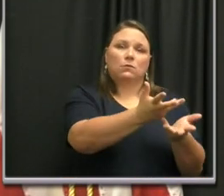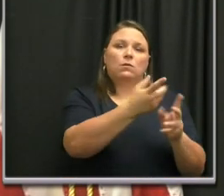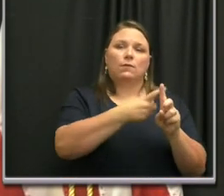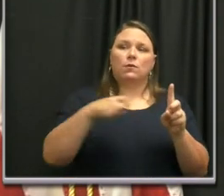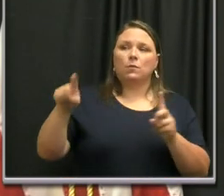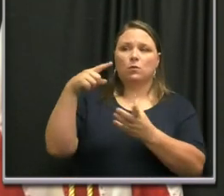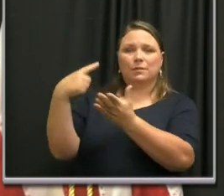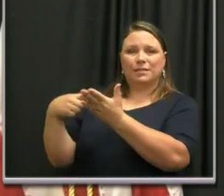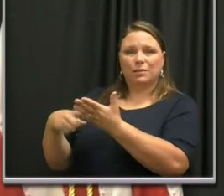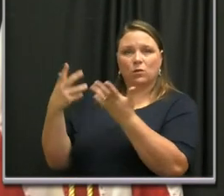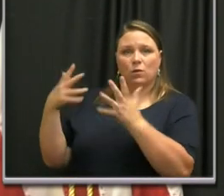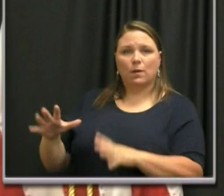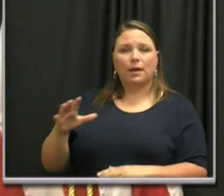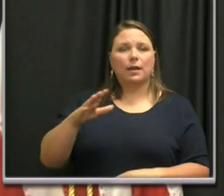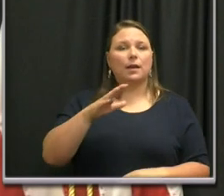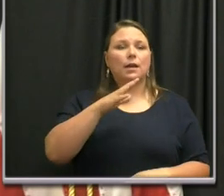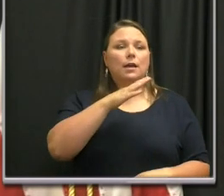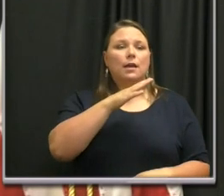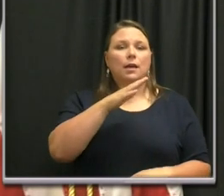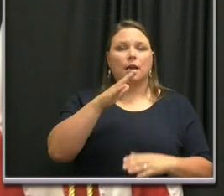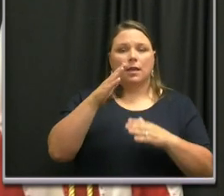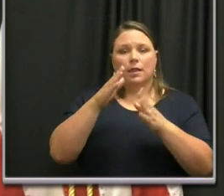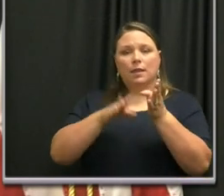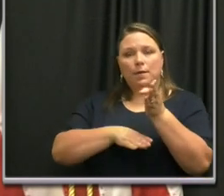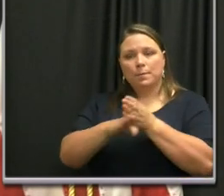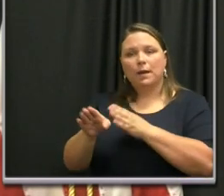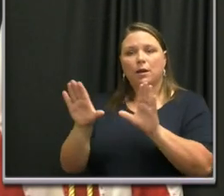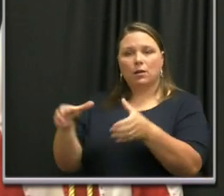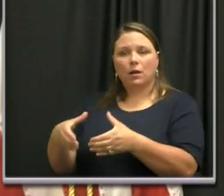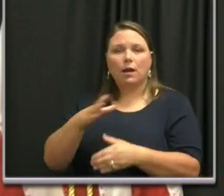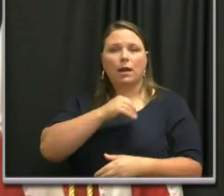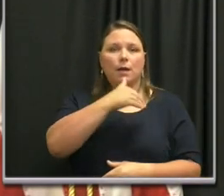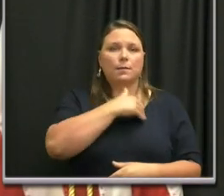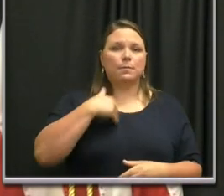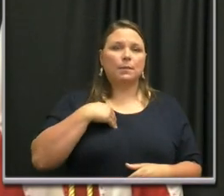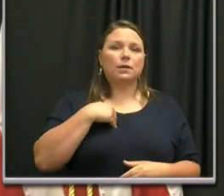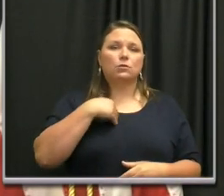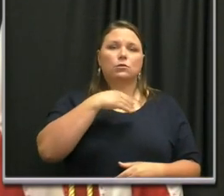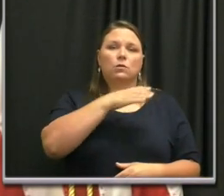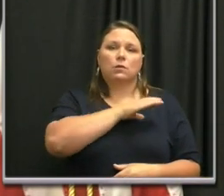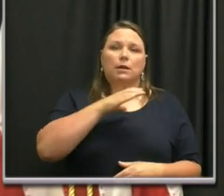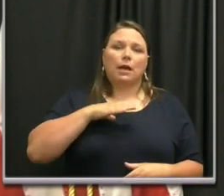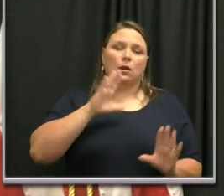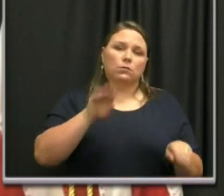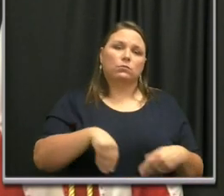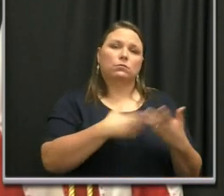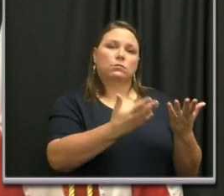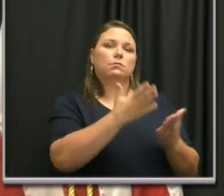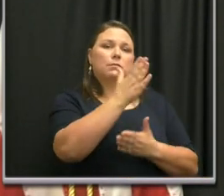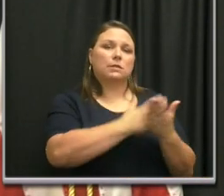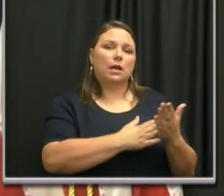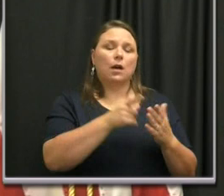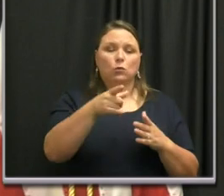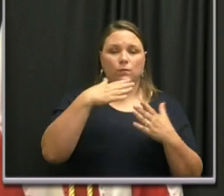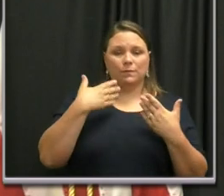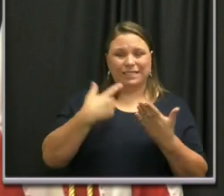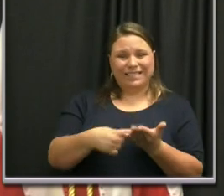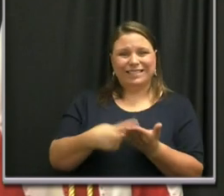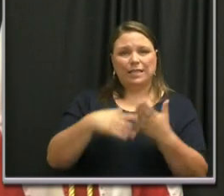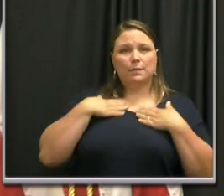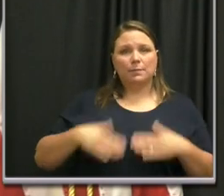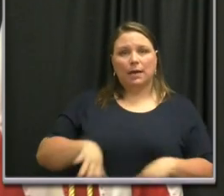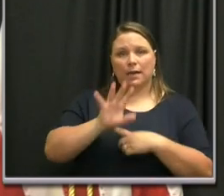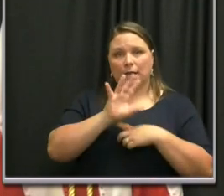already? The Metro Council, Minority Caucus of the Metro Council presented some to you. You discussed body cameras, but where do you stand